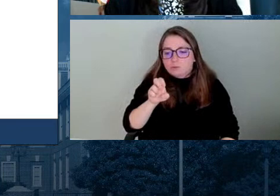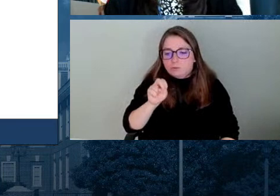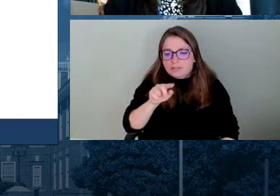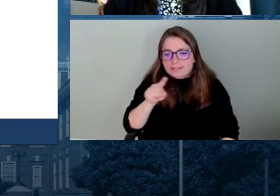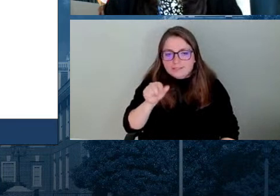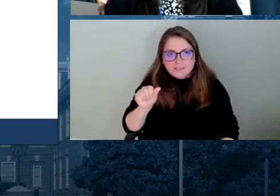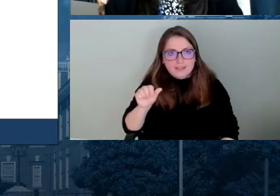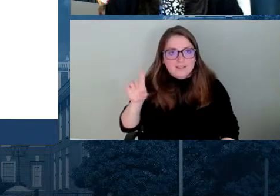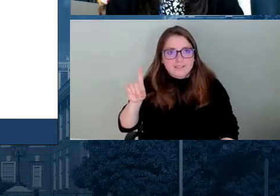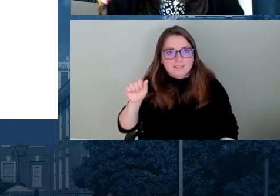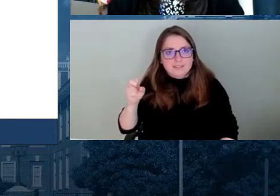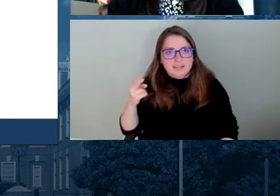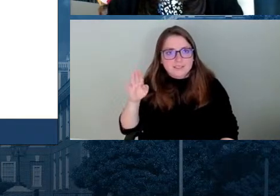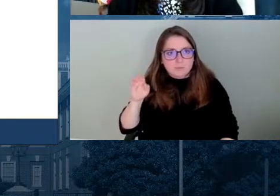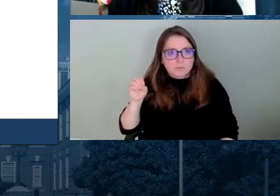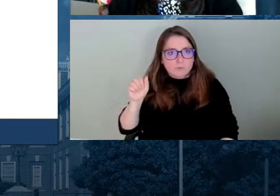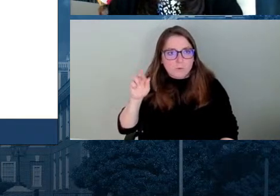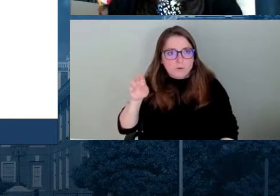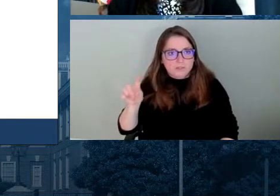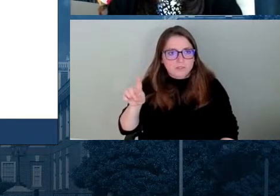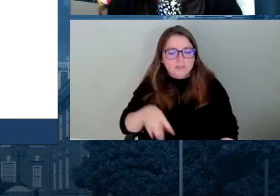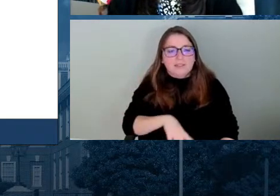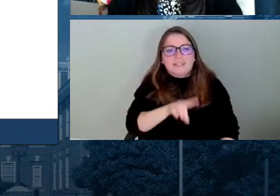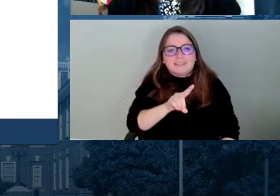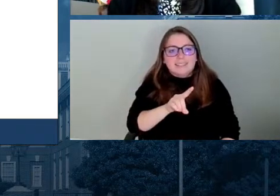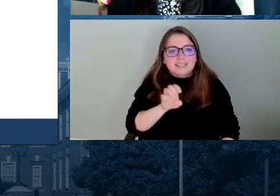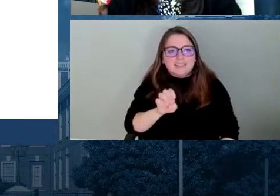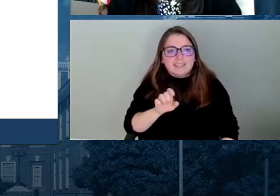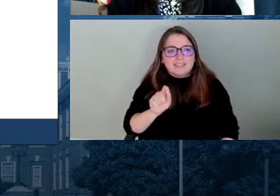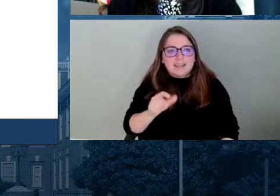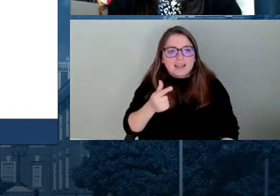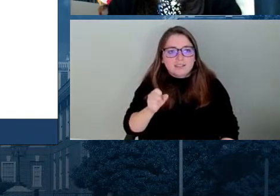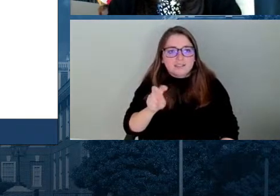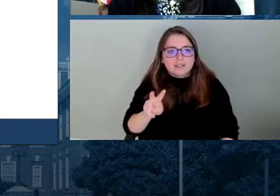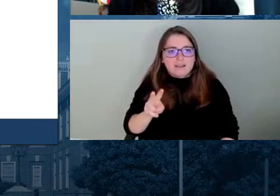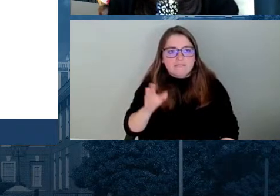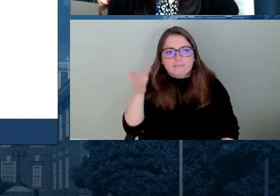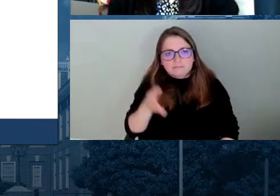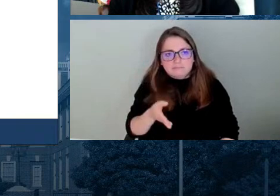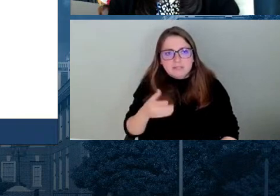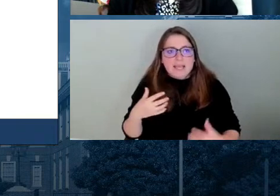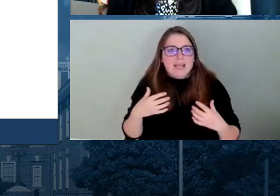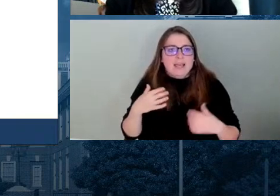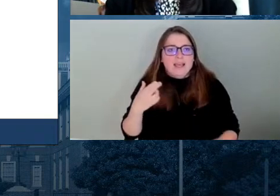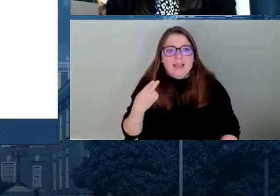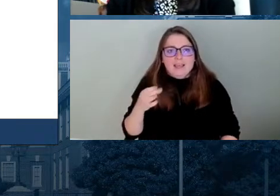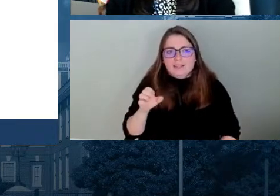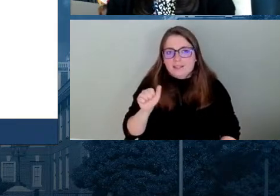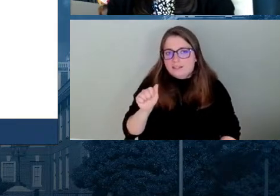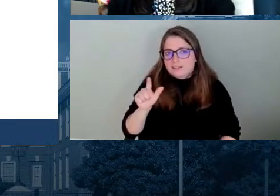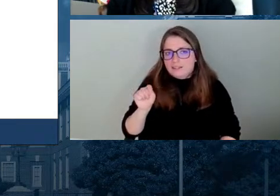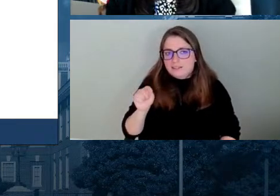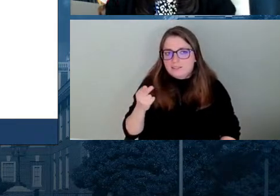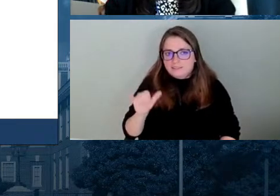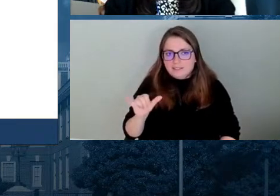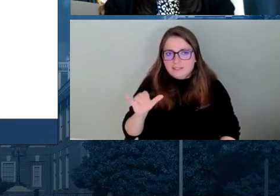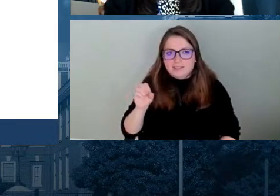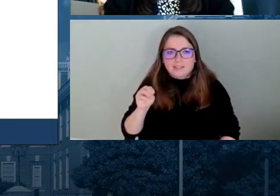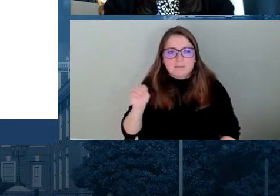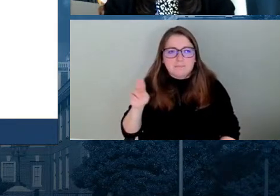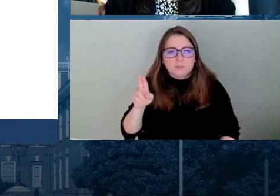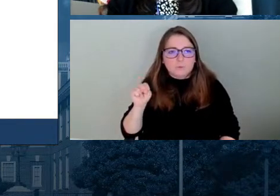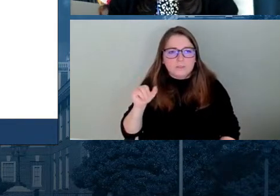de.gov /healthy community, for those the nerds out there and armchair epidemiologists, you can